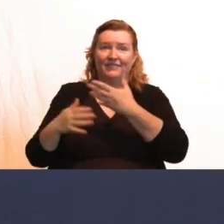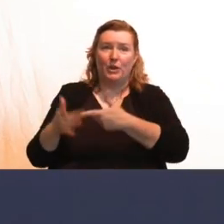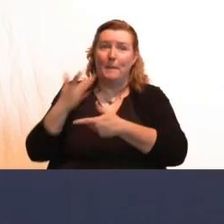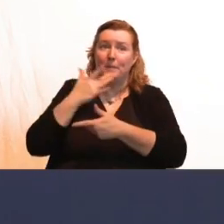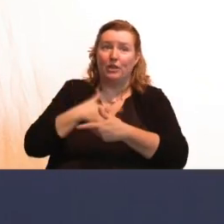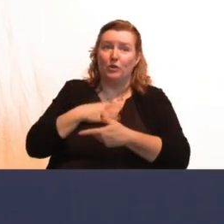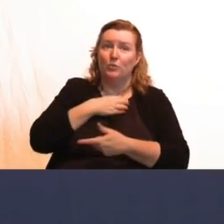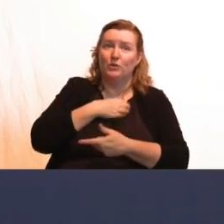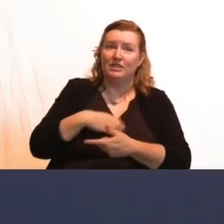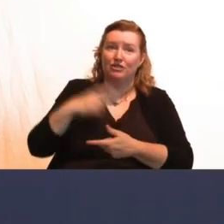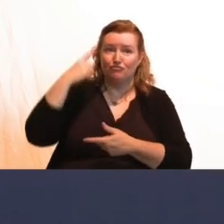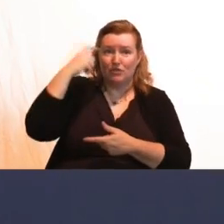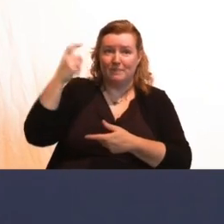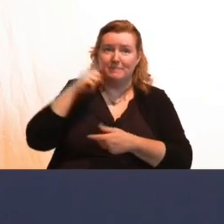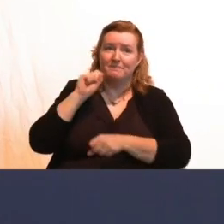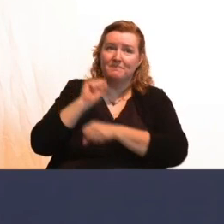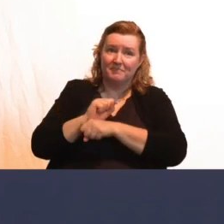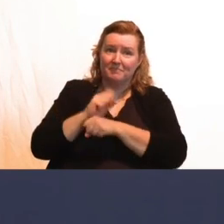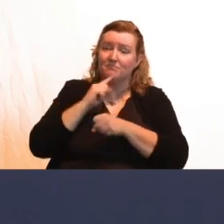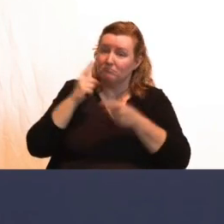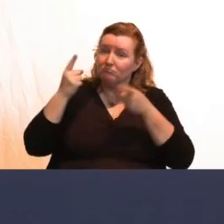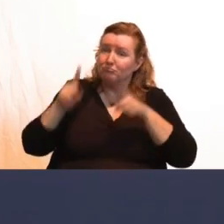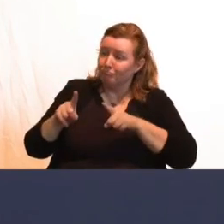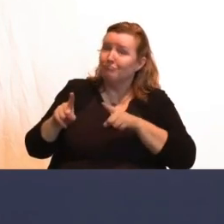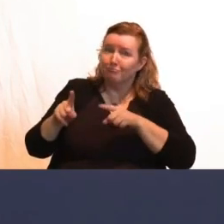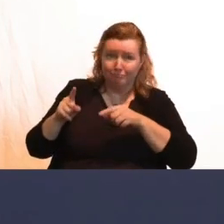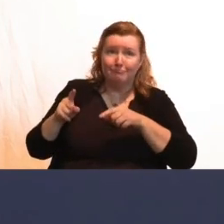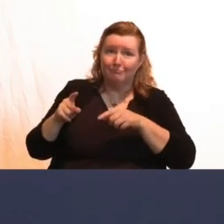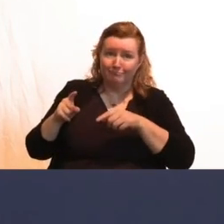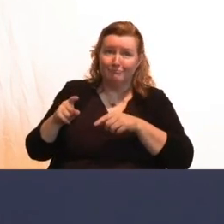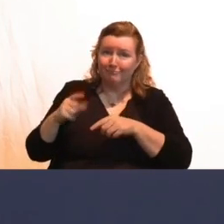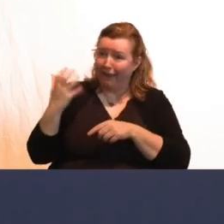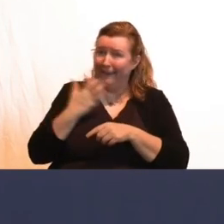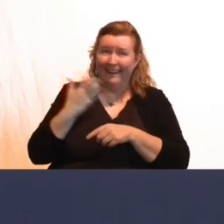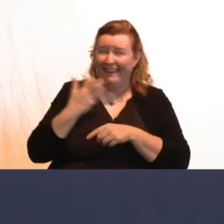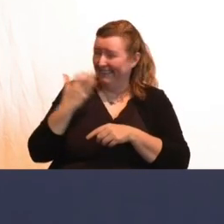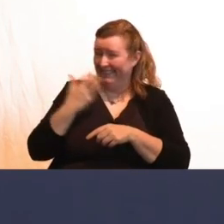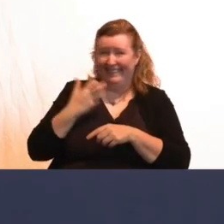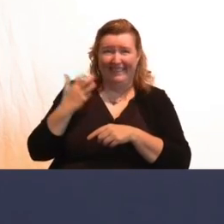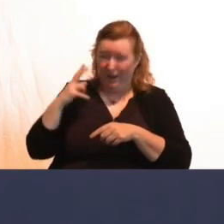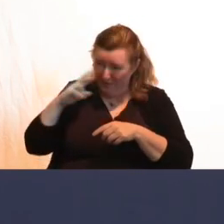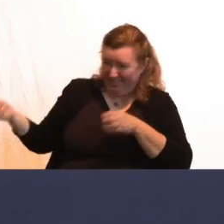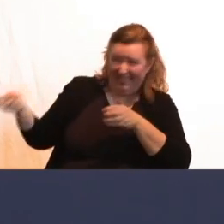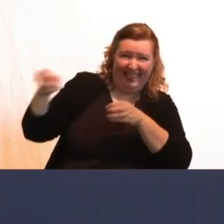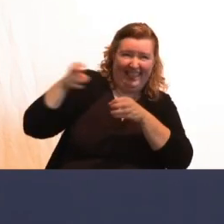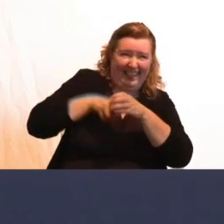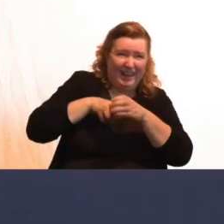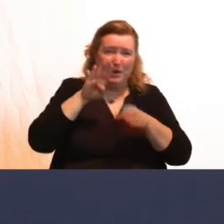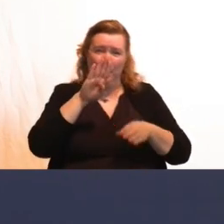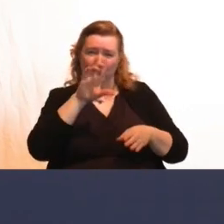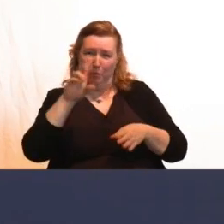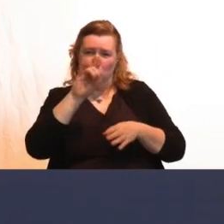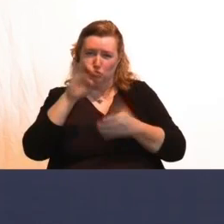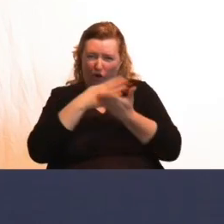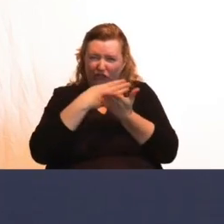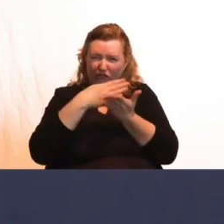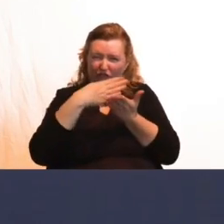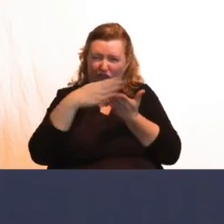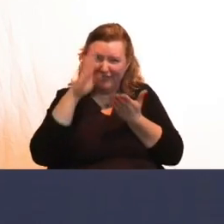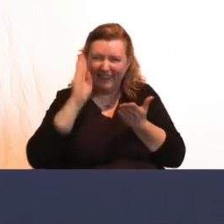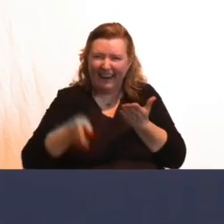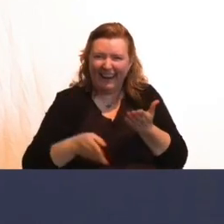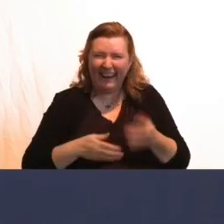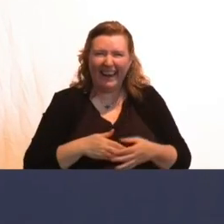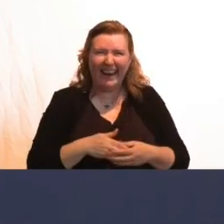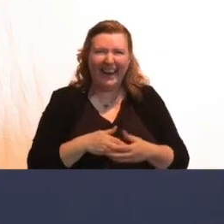weather? I think it's good and warm. I know you've got some folks to thank, some lessons learned. Thank you for everything you've